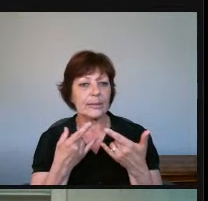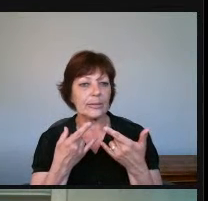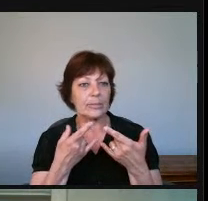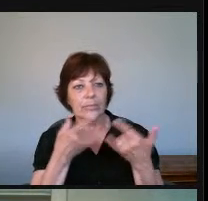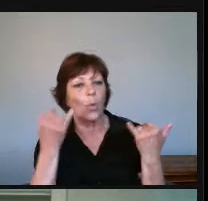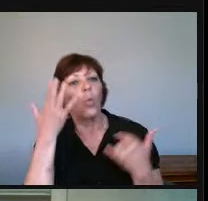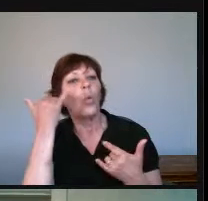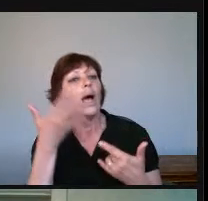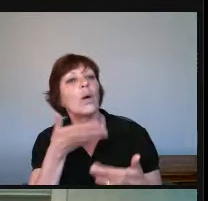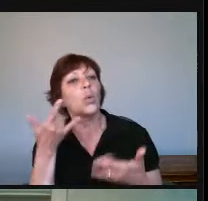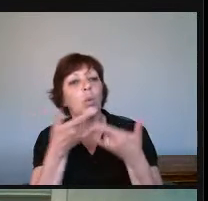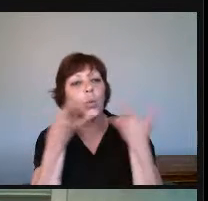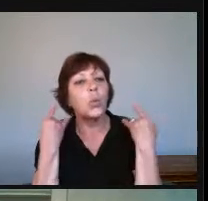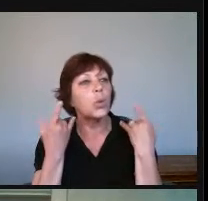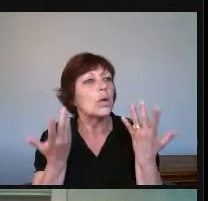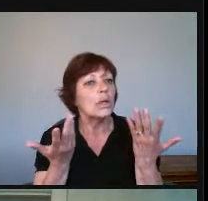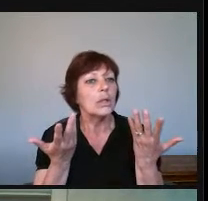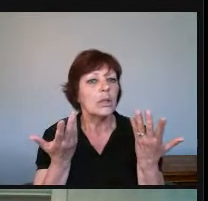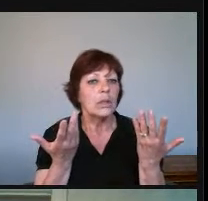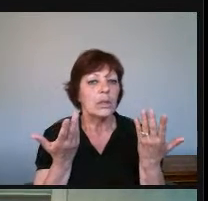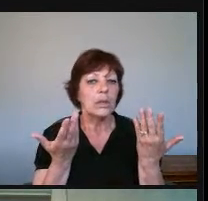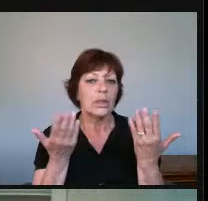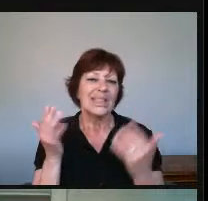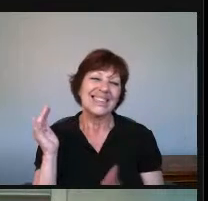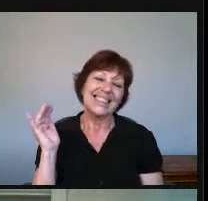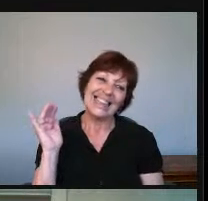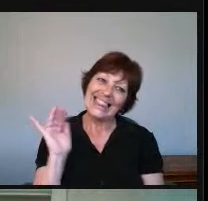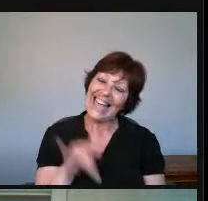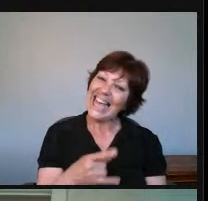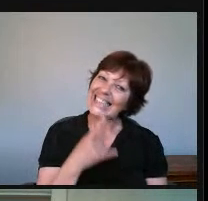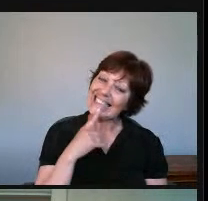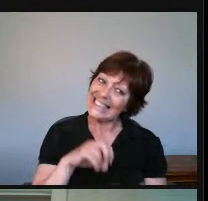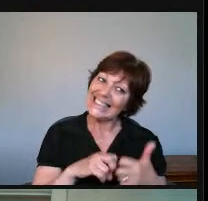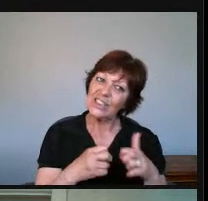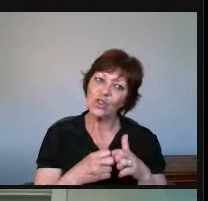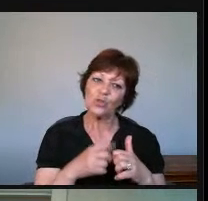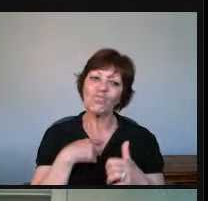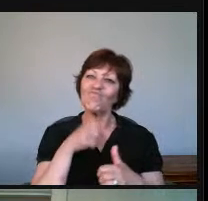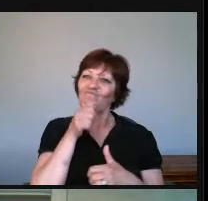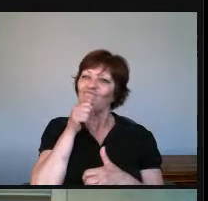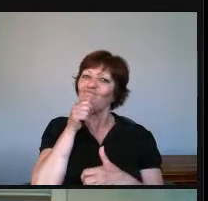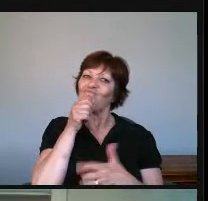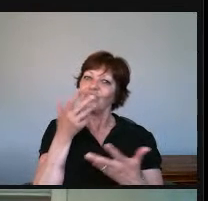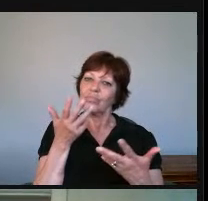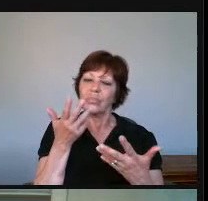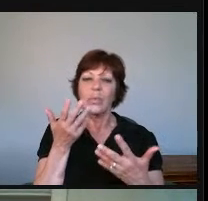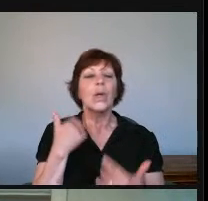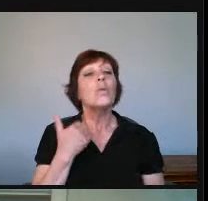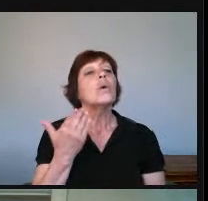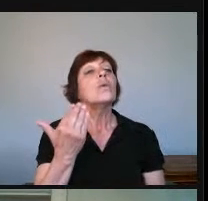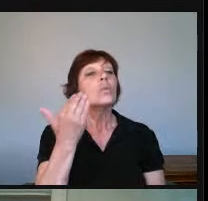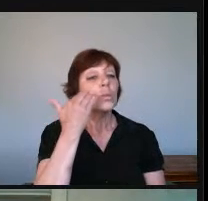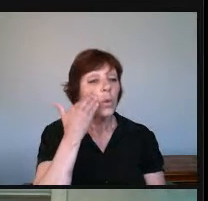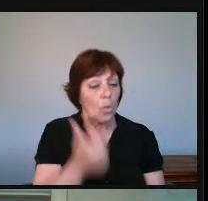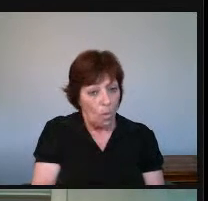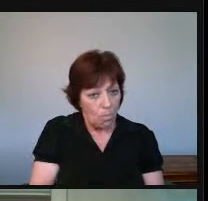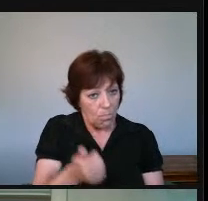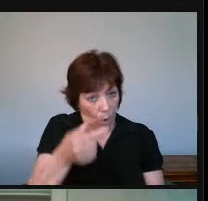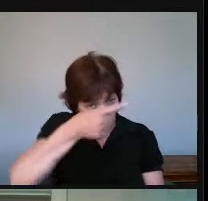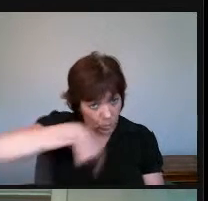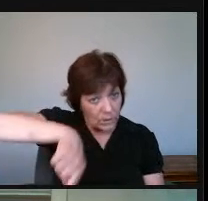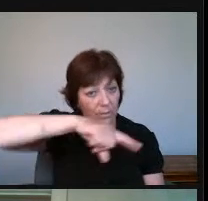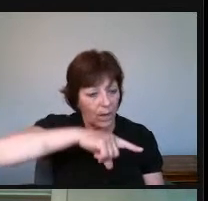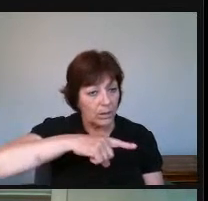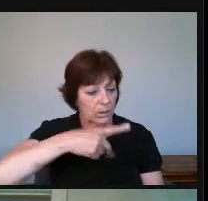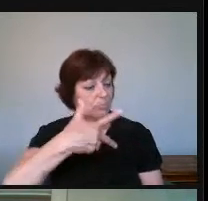your health status, and that is a bit of an issue. We know that the majority of us are